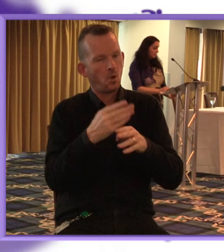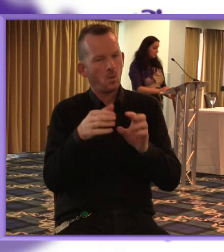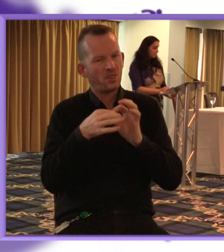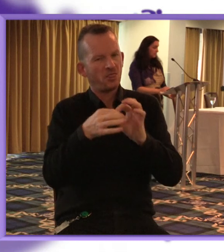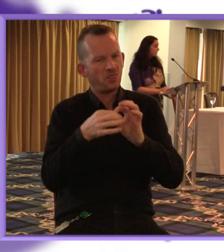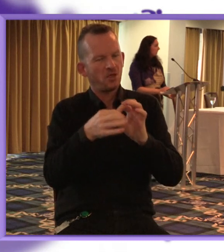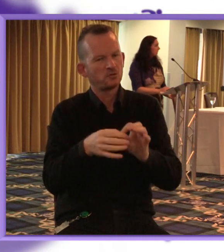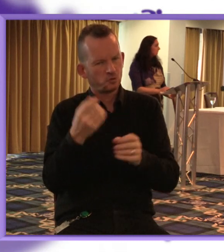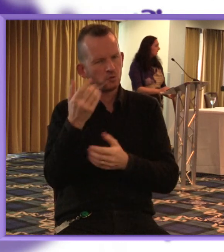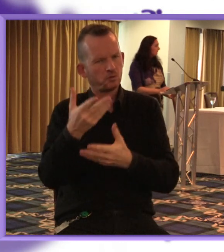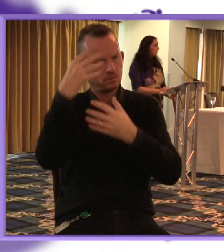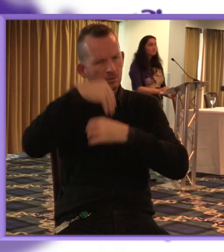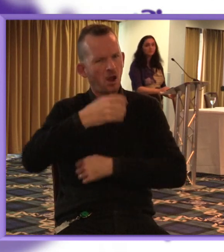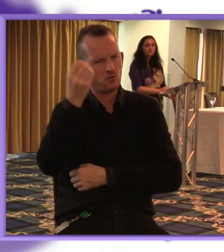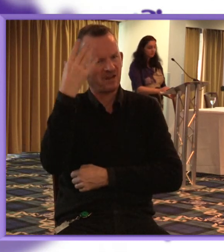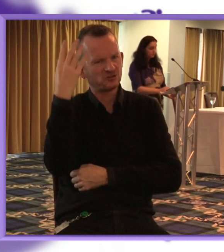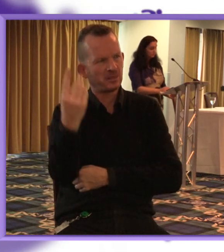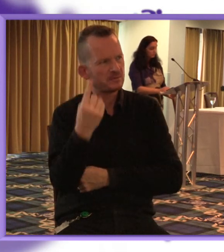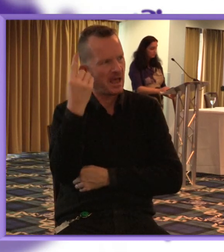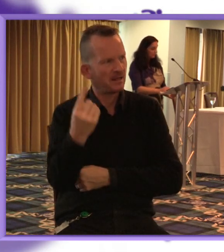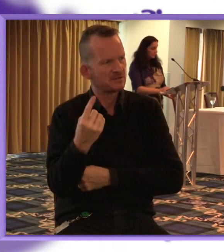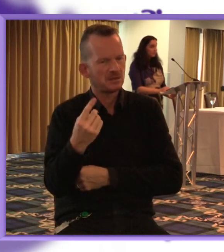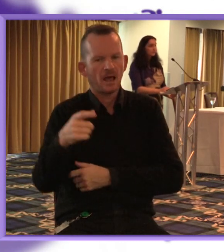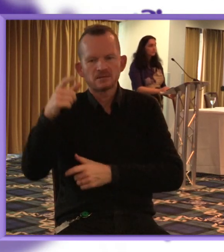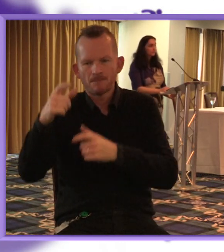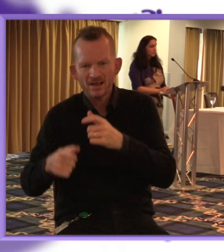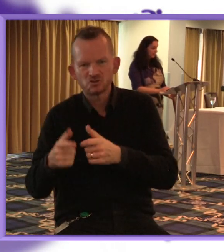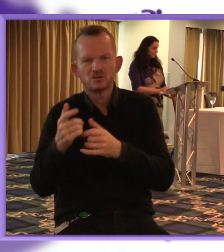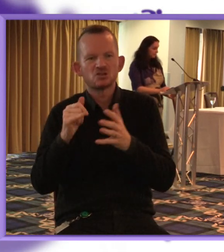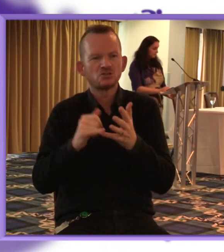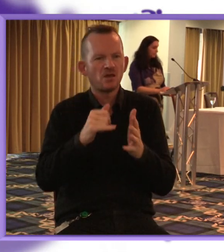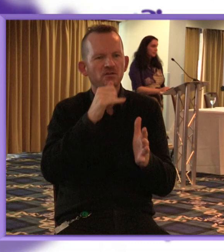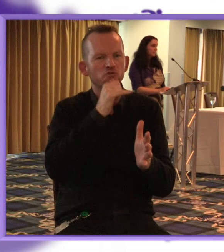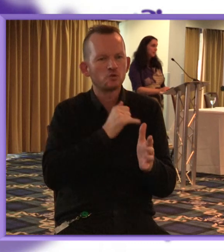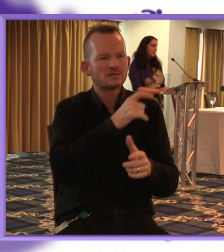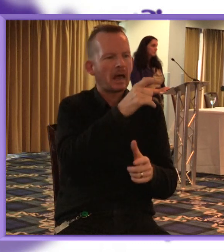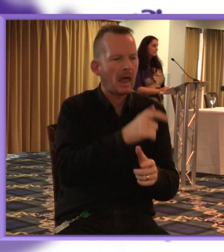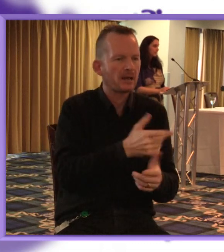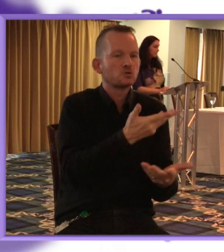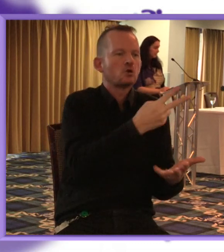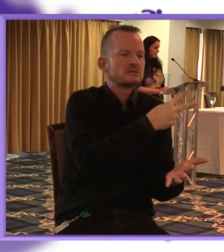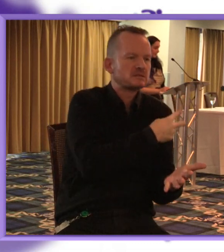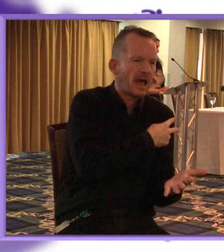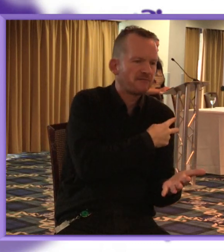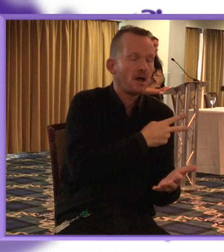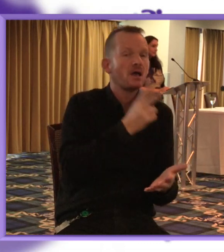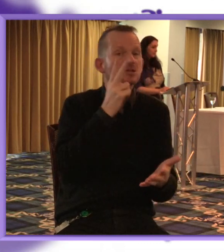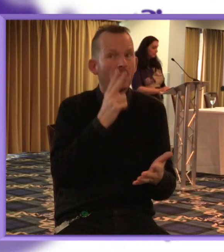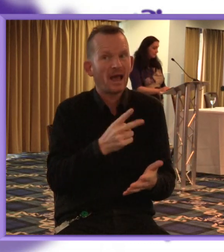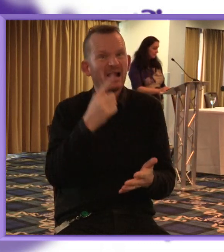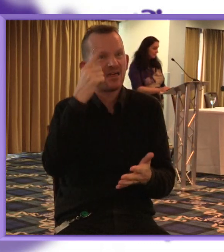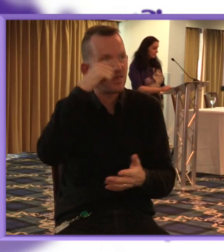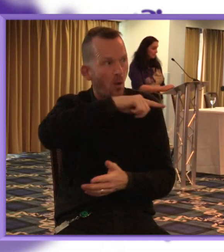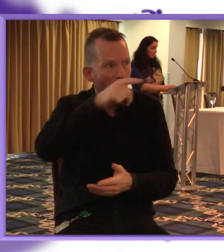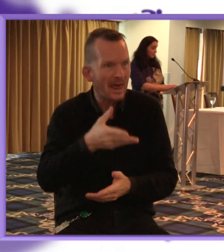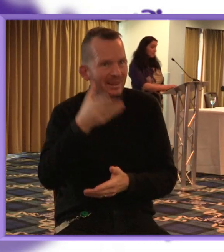reflection, whether we define them as patients, service users, clients, or staff. So again, I think we're listening, we're still trying